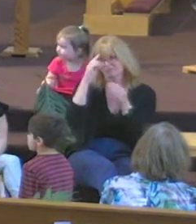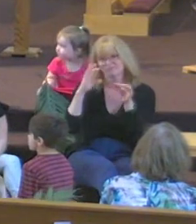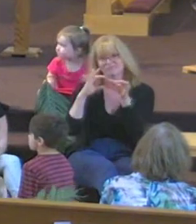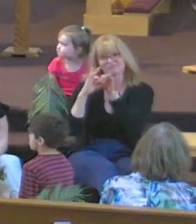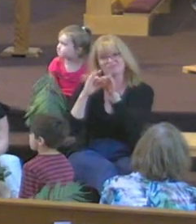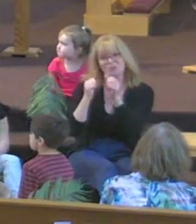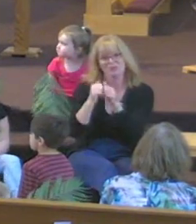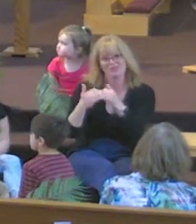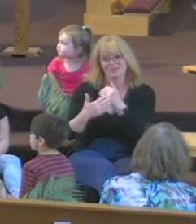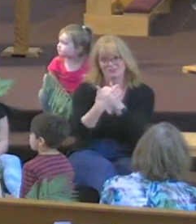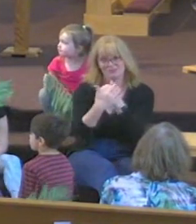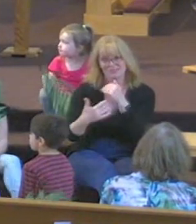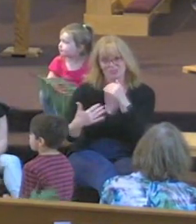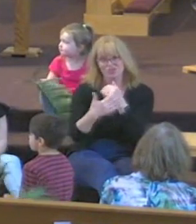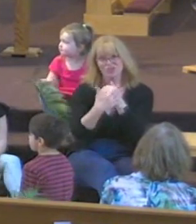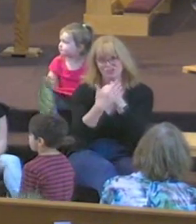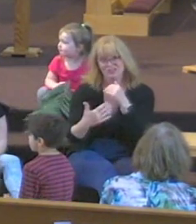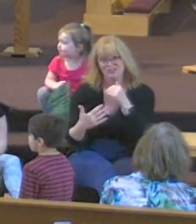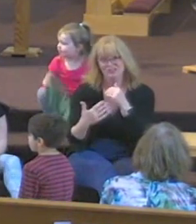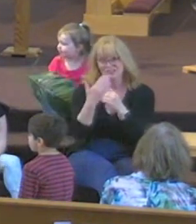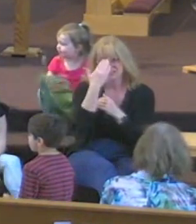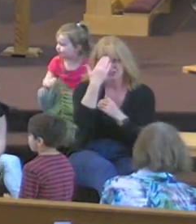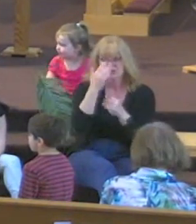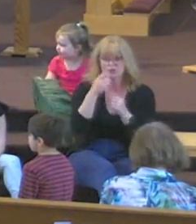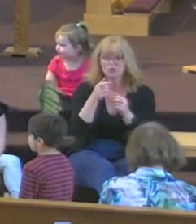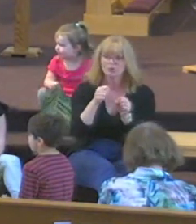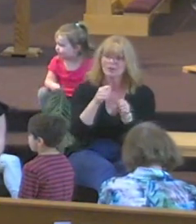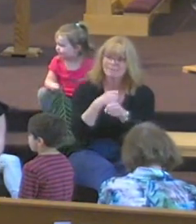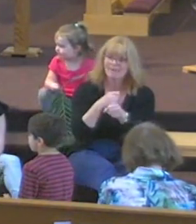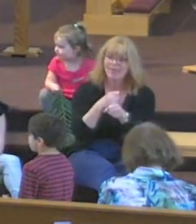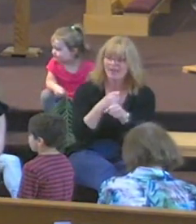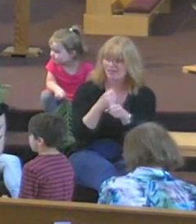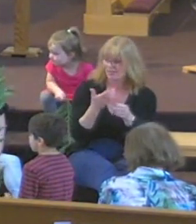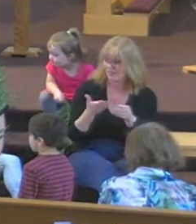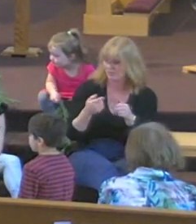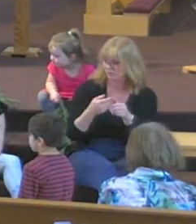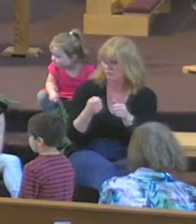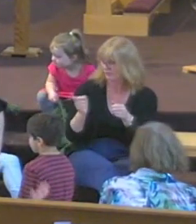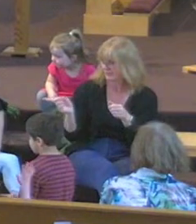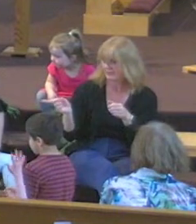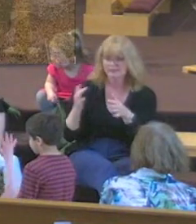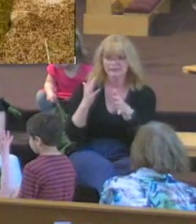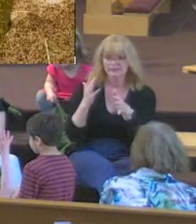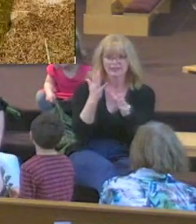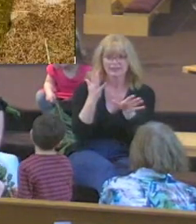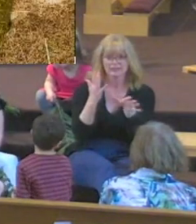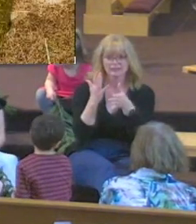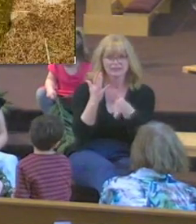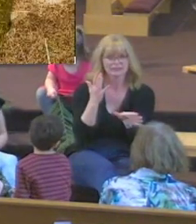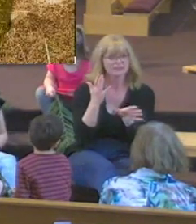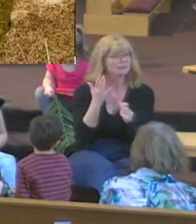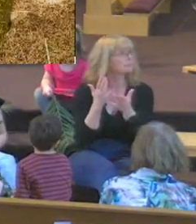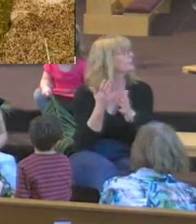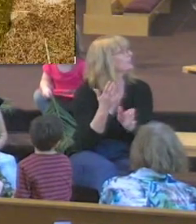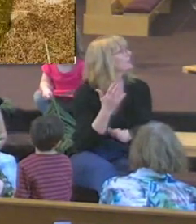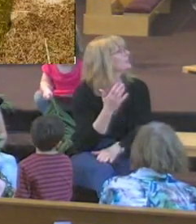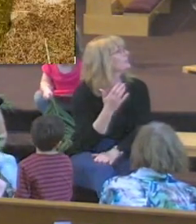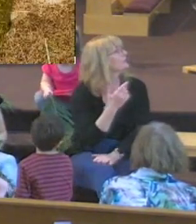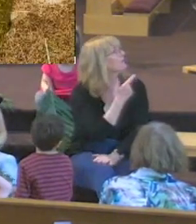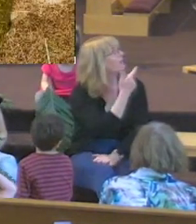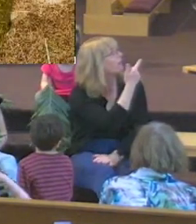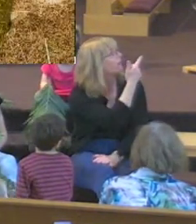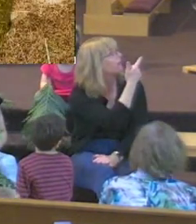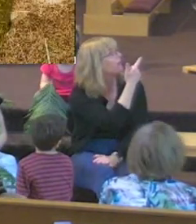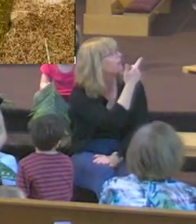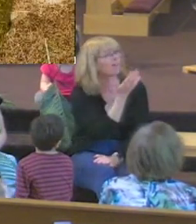ocean. Did you know you can make some things out of palm leaves? If you look up on the screen, if Mr. Cole, awesome. Oh